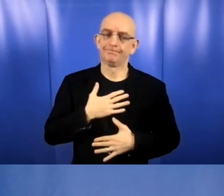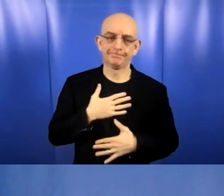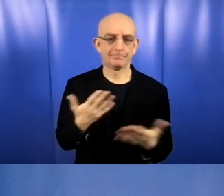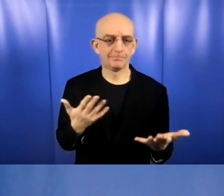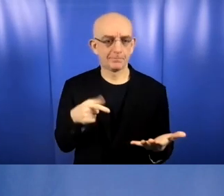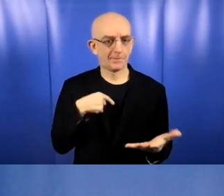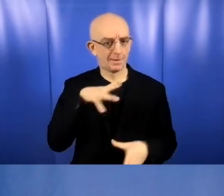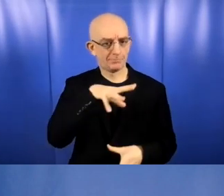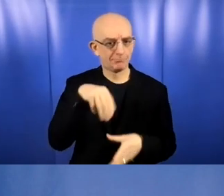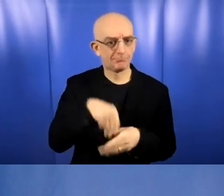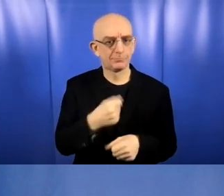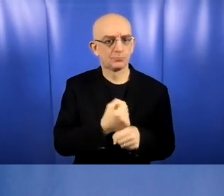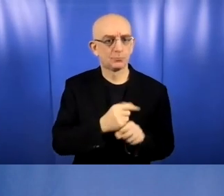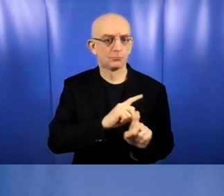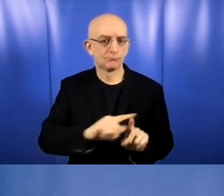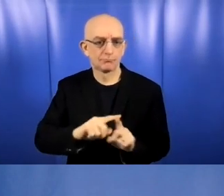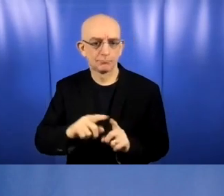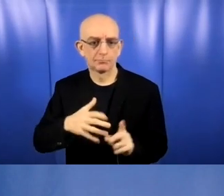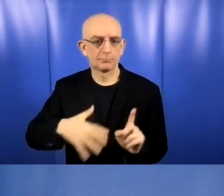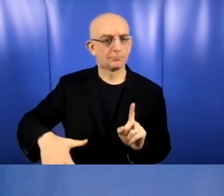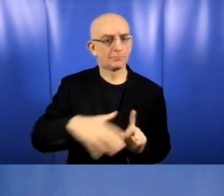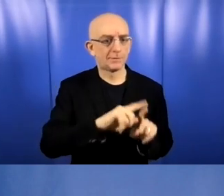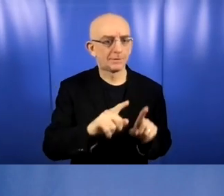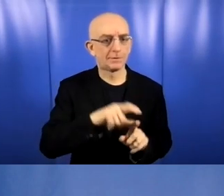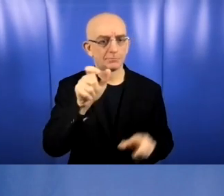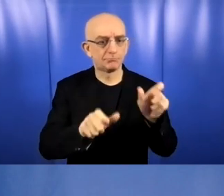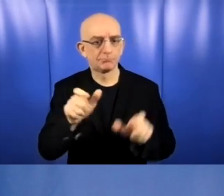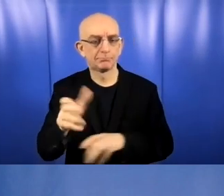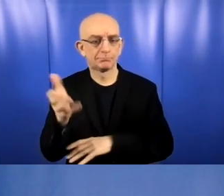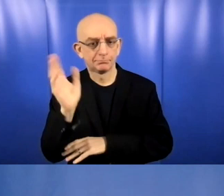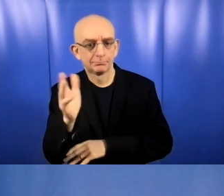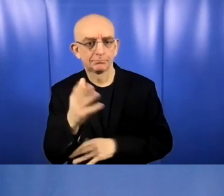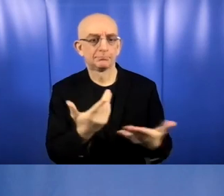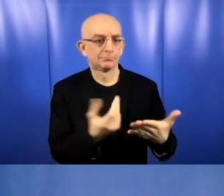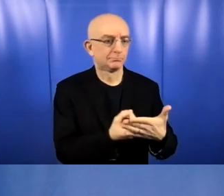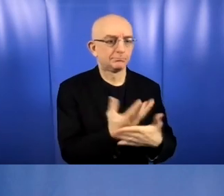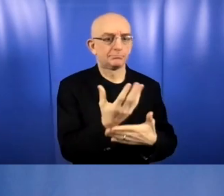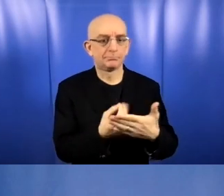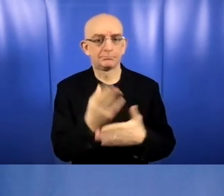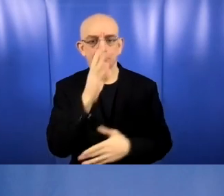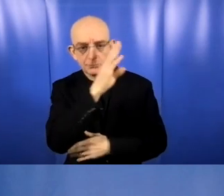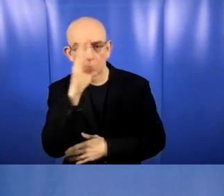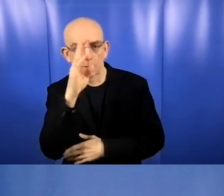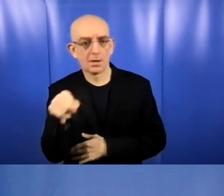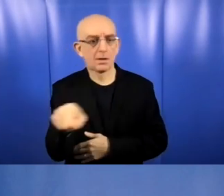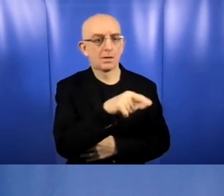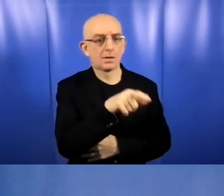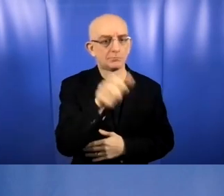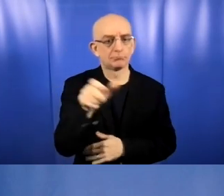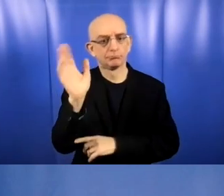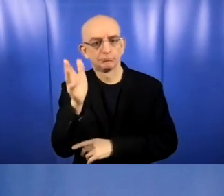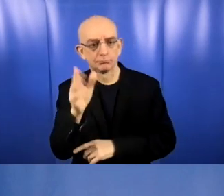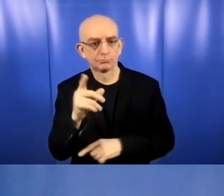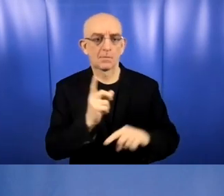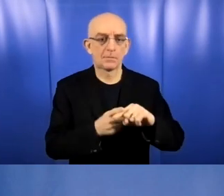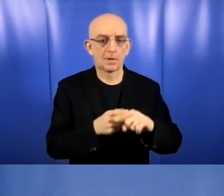forcibly displaced, who, courtesy of the Zoom platform, we've been able to include either both as